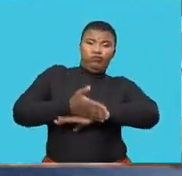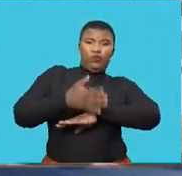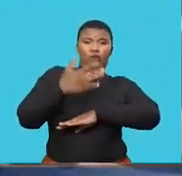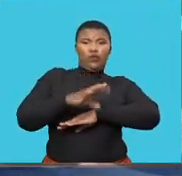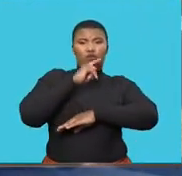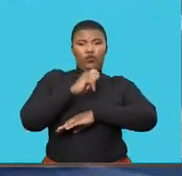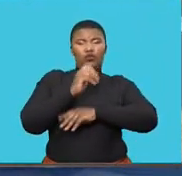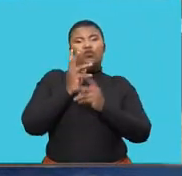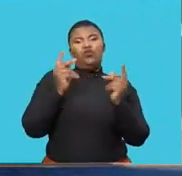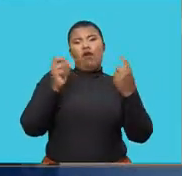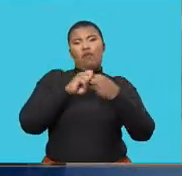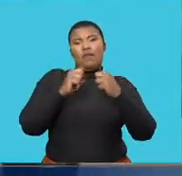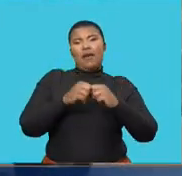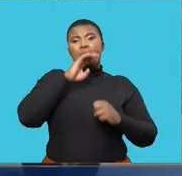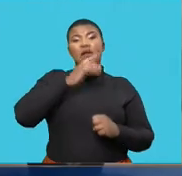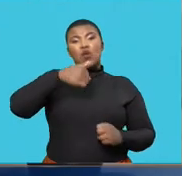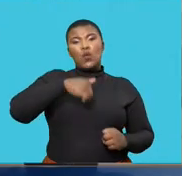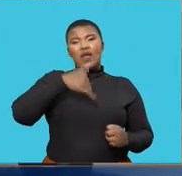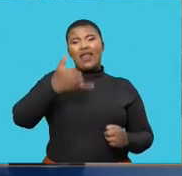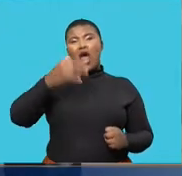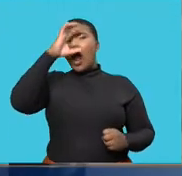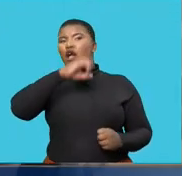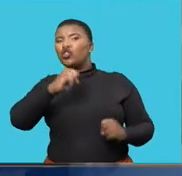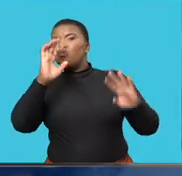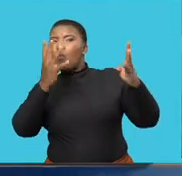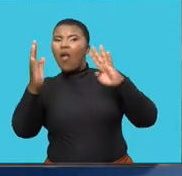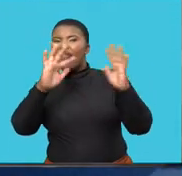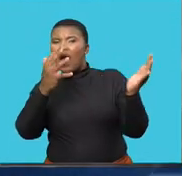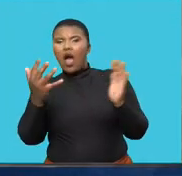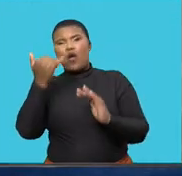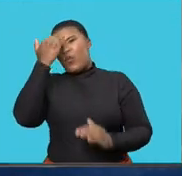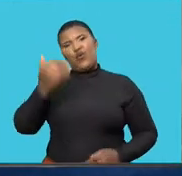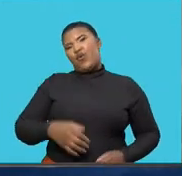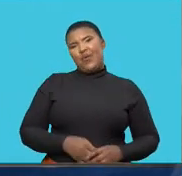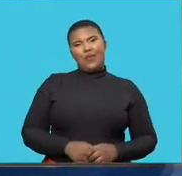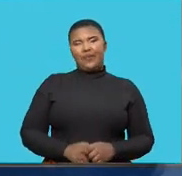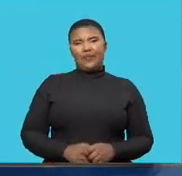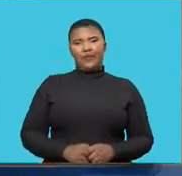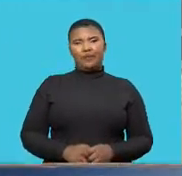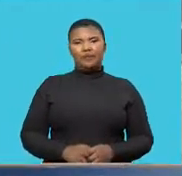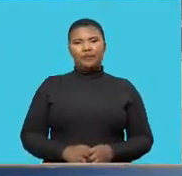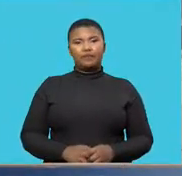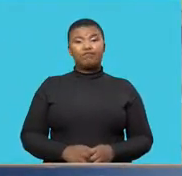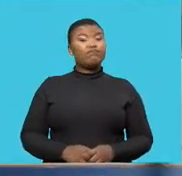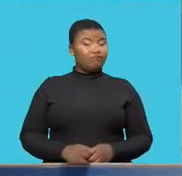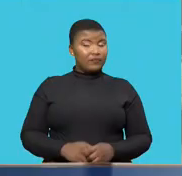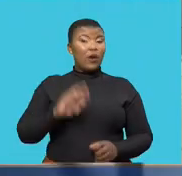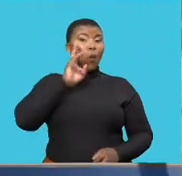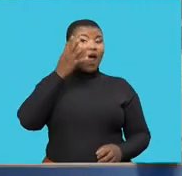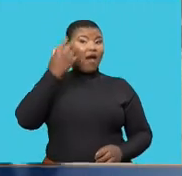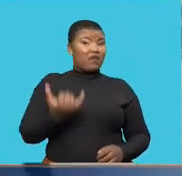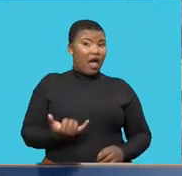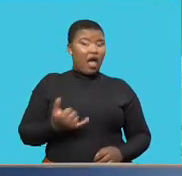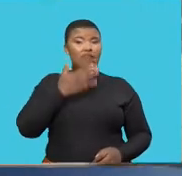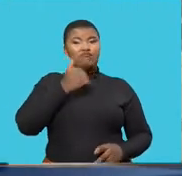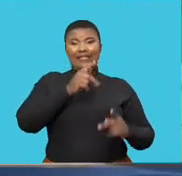El Nina state, which means unpredictability in terms of the weather patterns going forward. So the water that we have, for those that have